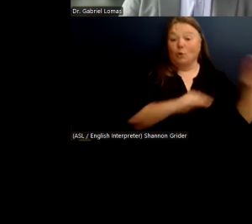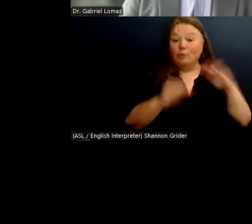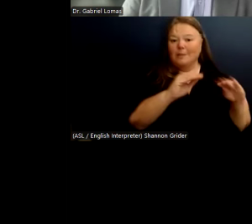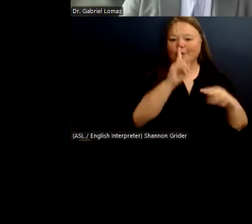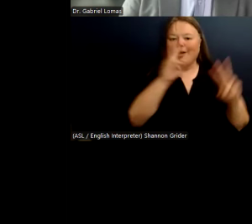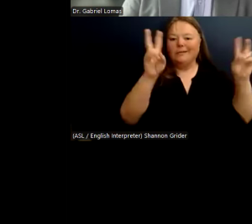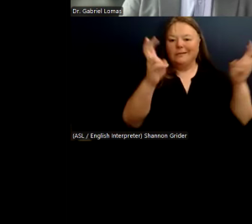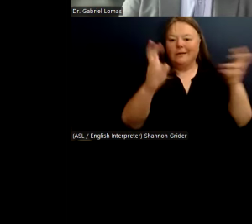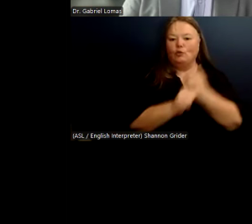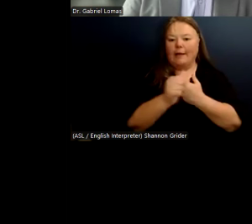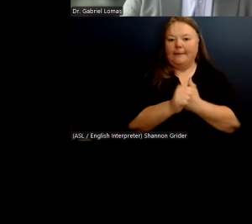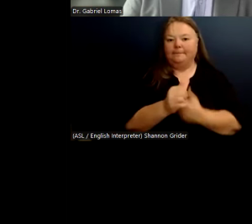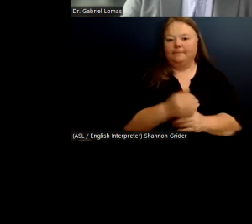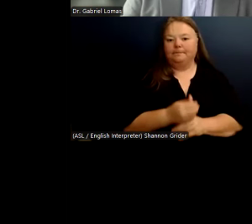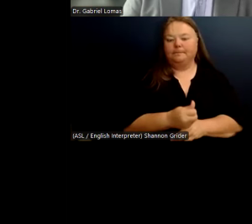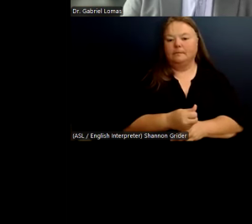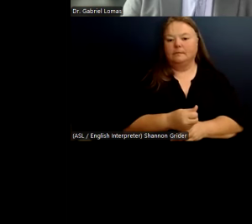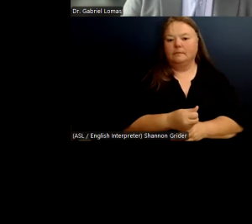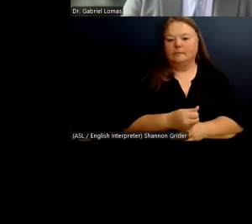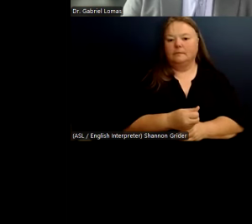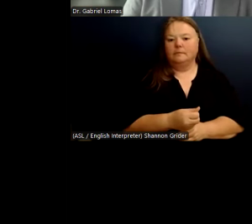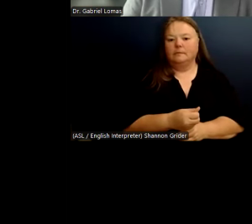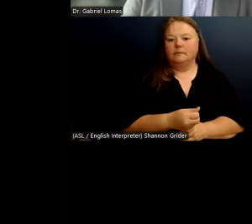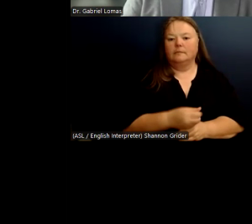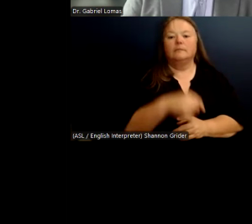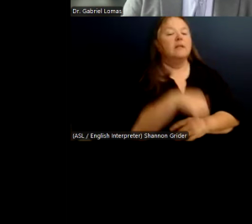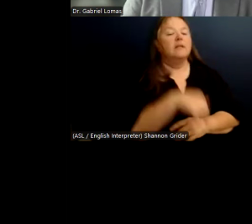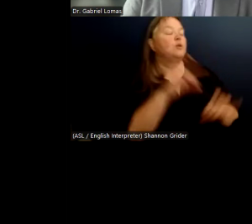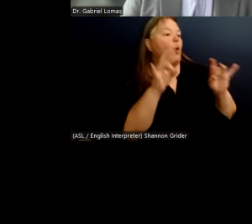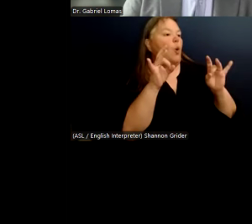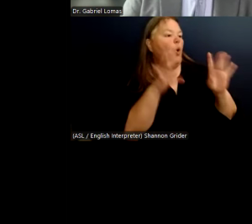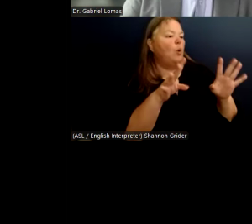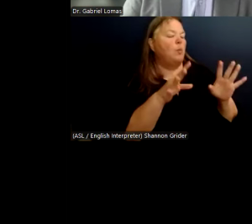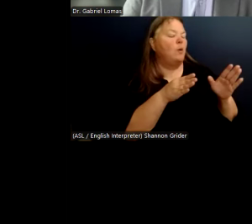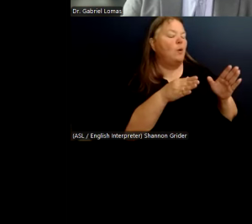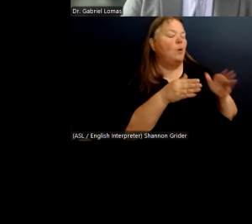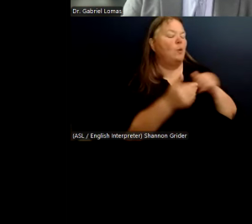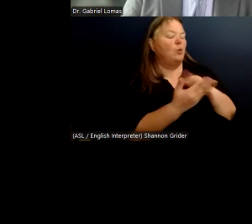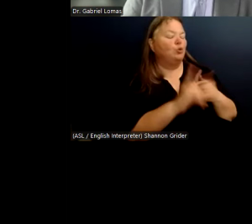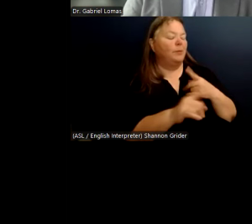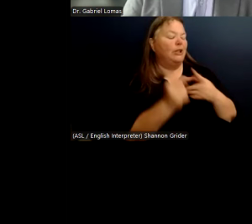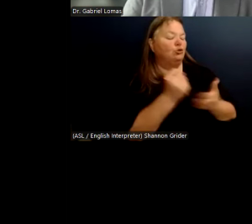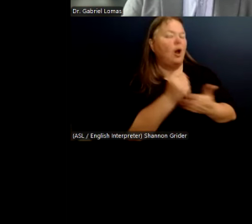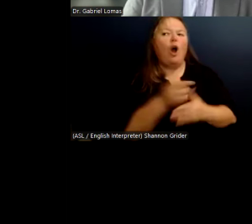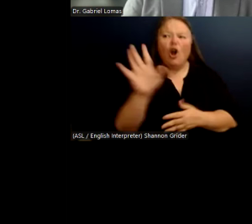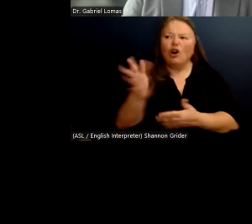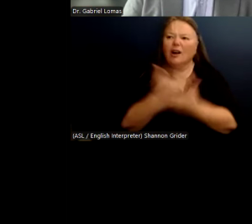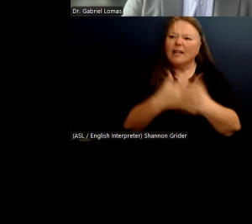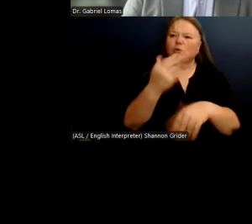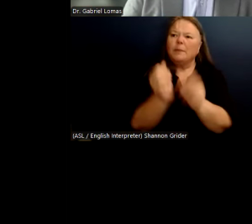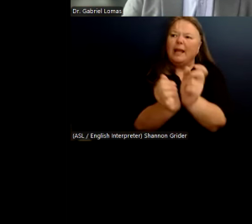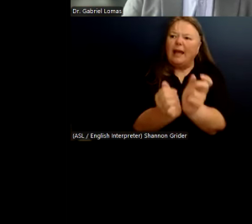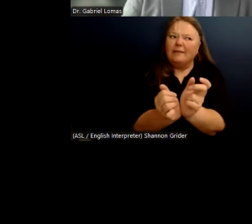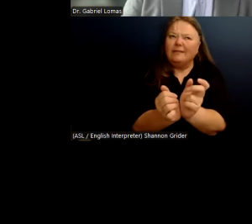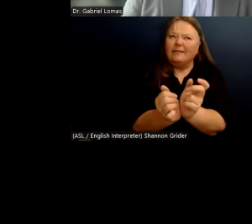Mm-hmm. And then there's a comment about it's a horrible way to be treated, and the comment about her hands being cuffed without a way to try